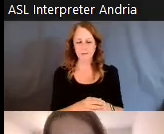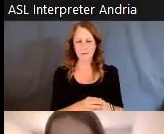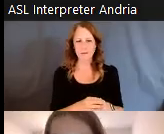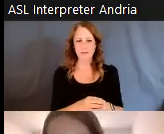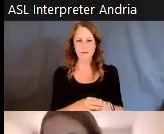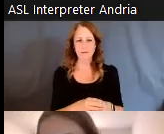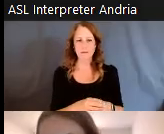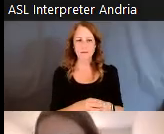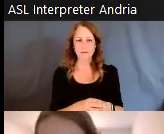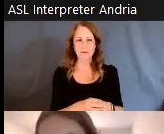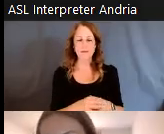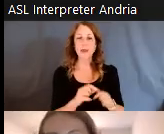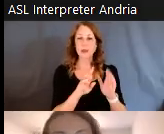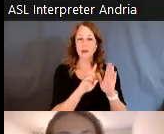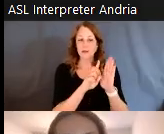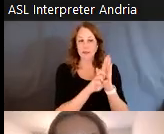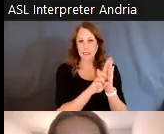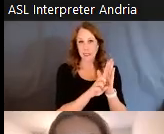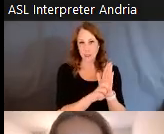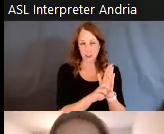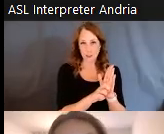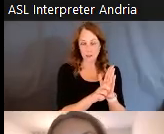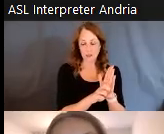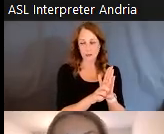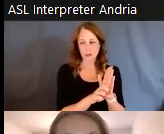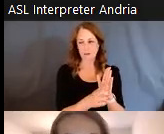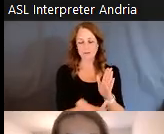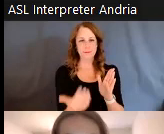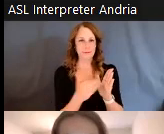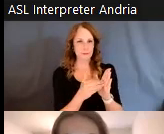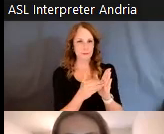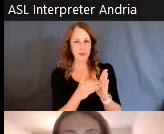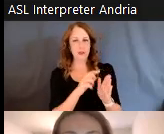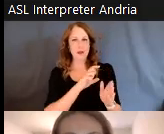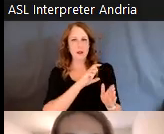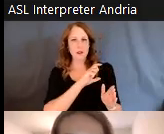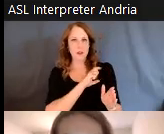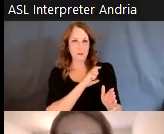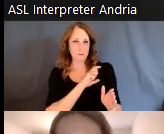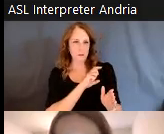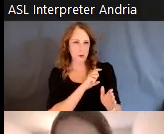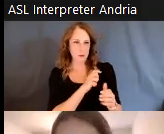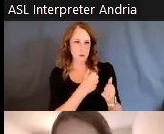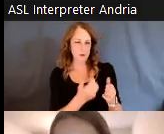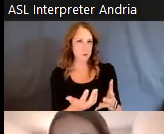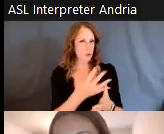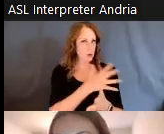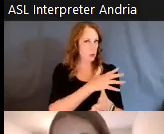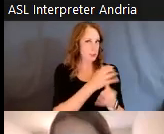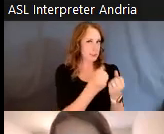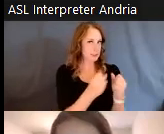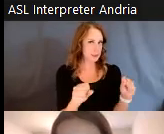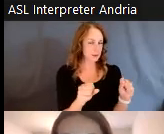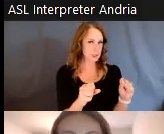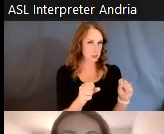So within the investigation piece, again, law enforcement is working on prioritizing safety for